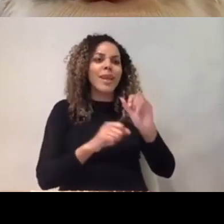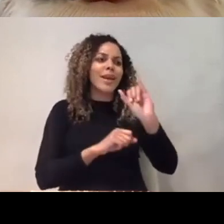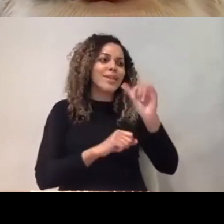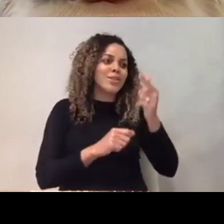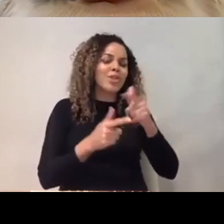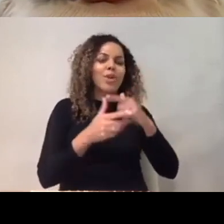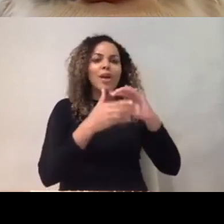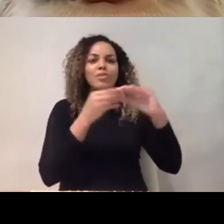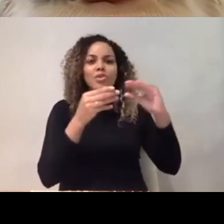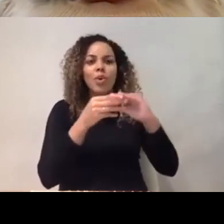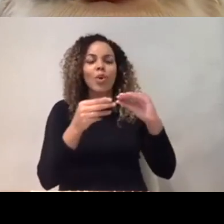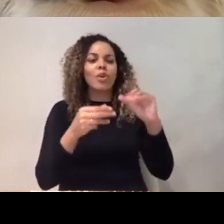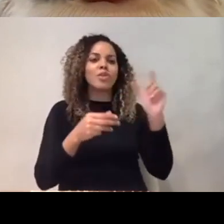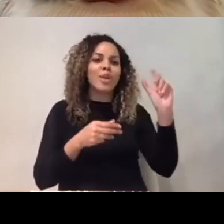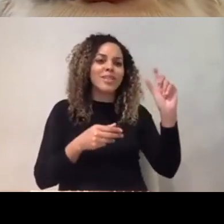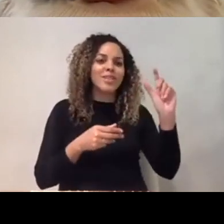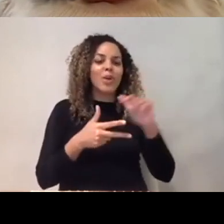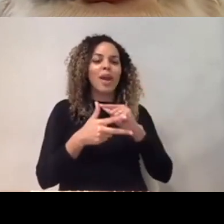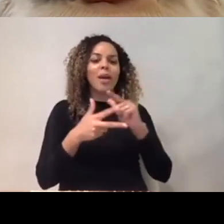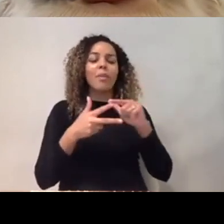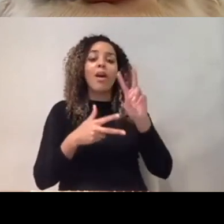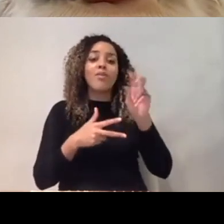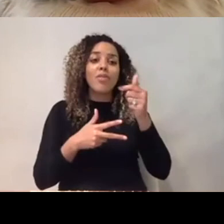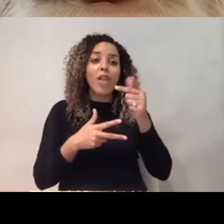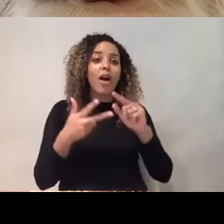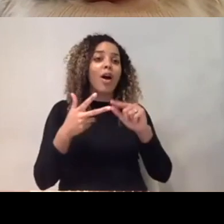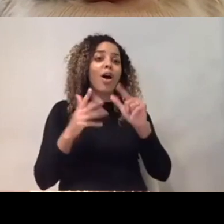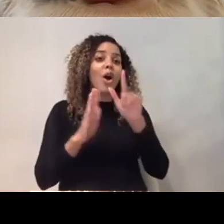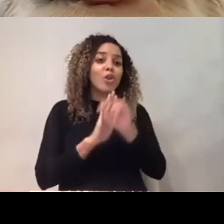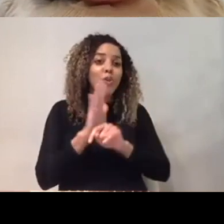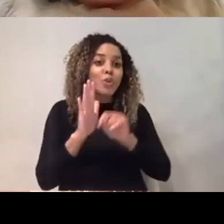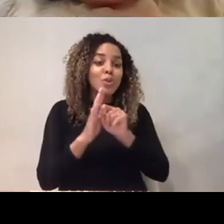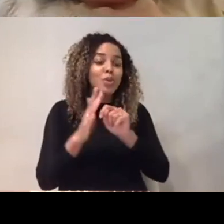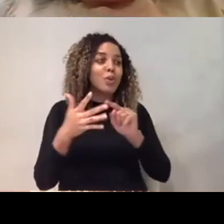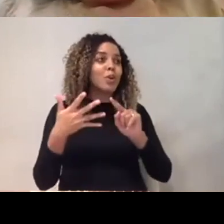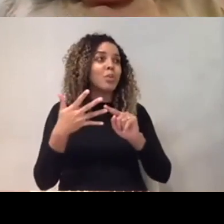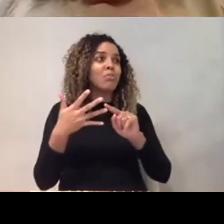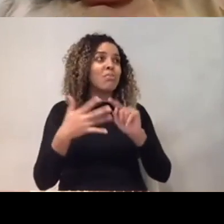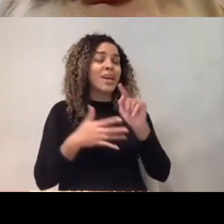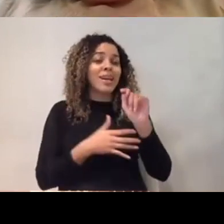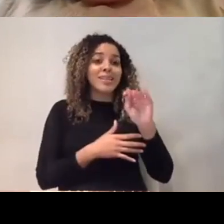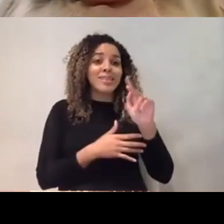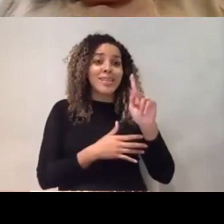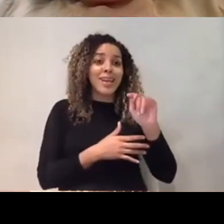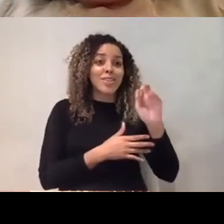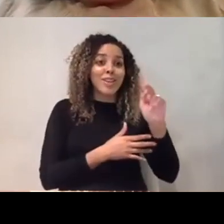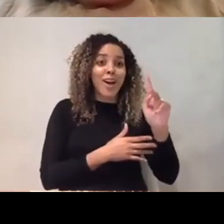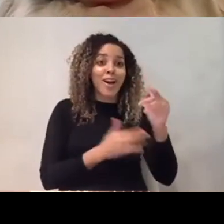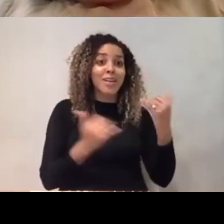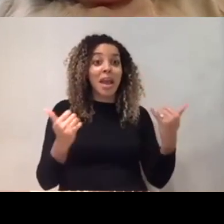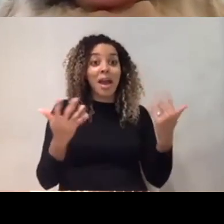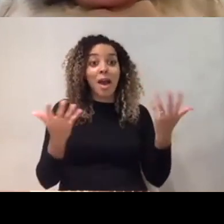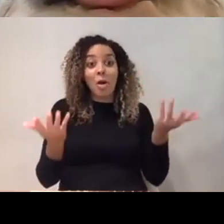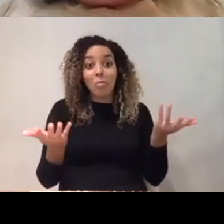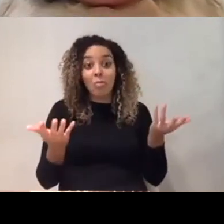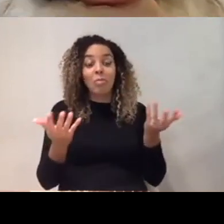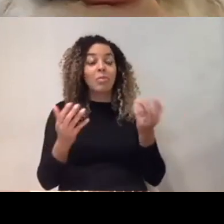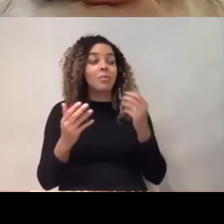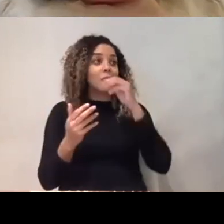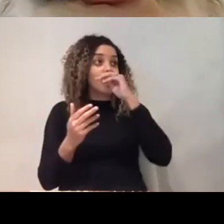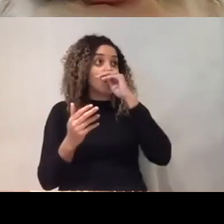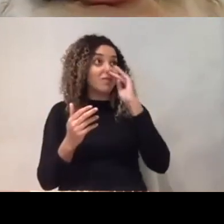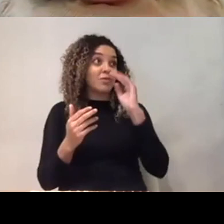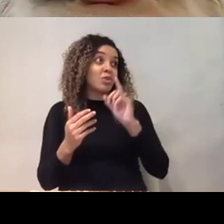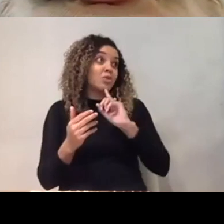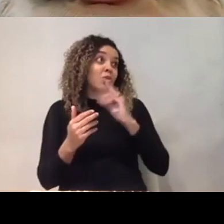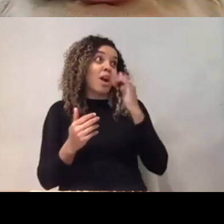you know, vlogs, you have YouTube, you have, I guess, TikTok. You want to count that? That could be something too. Sure, why